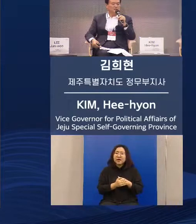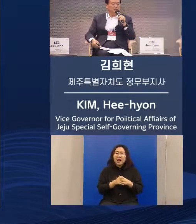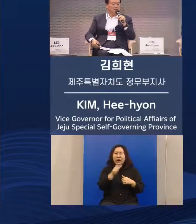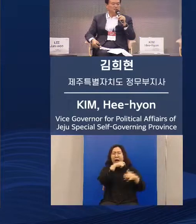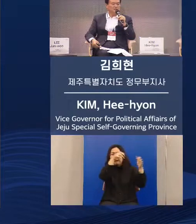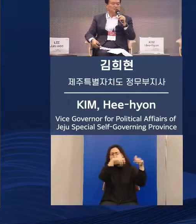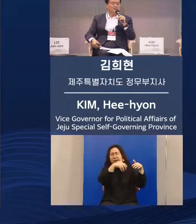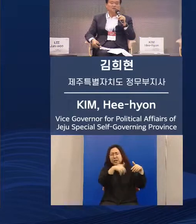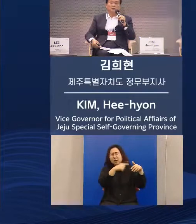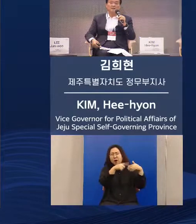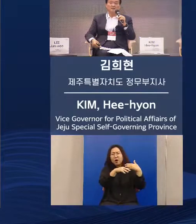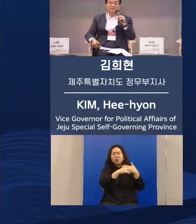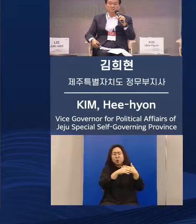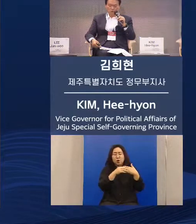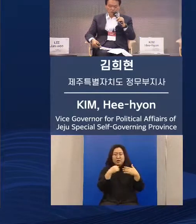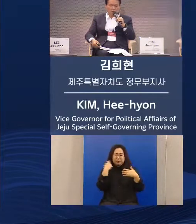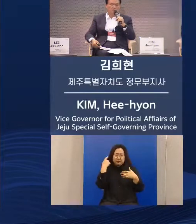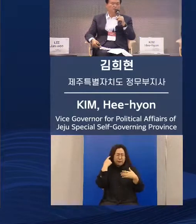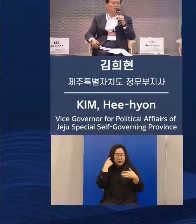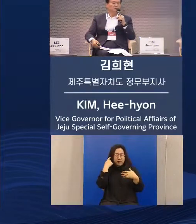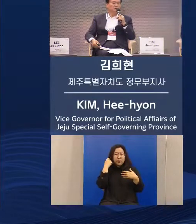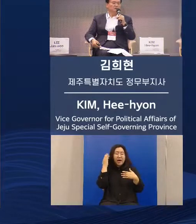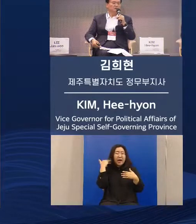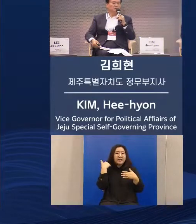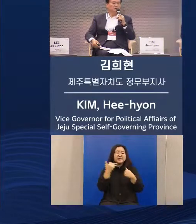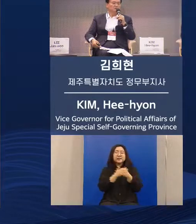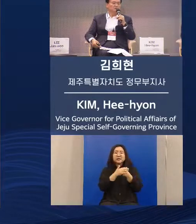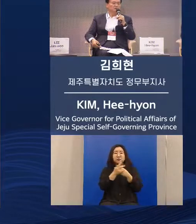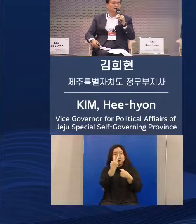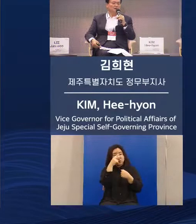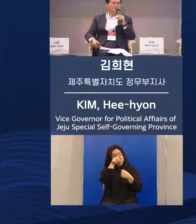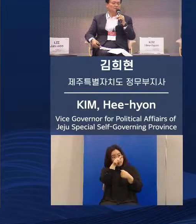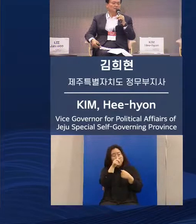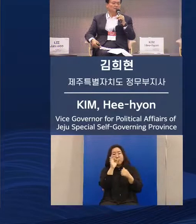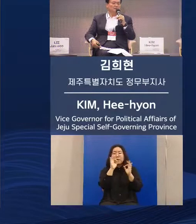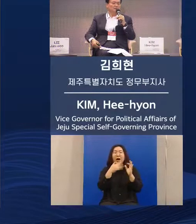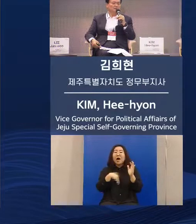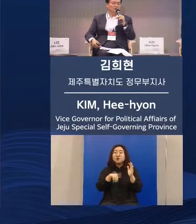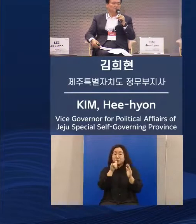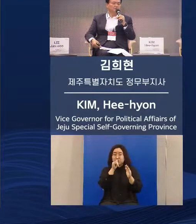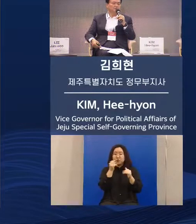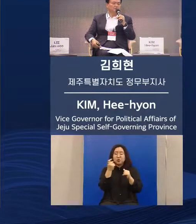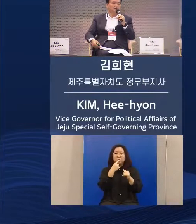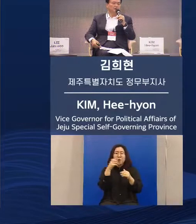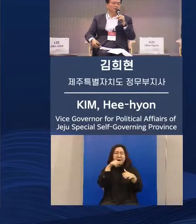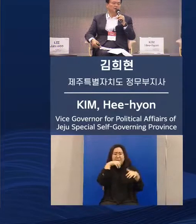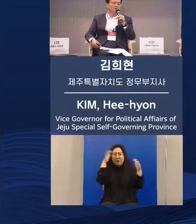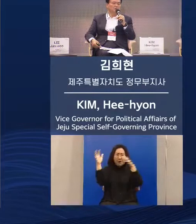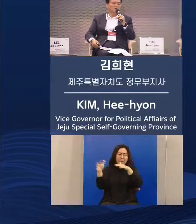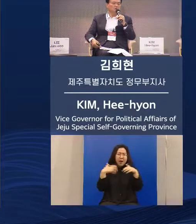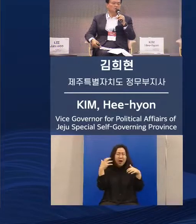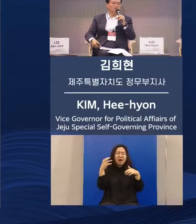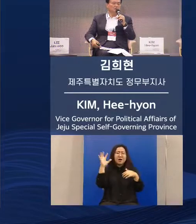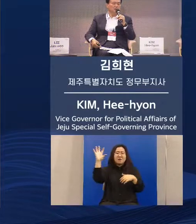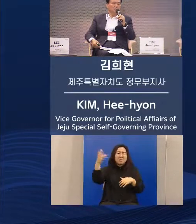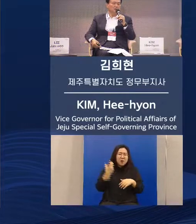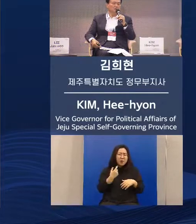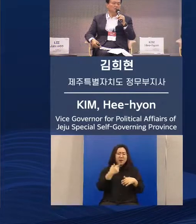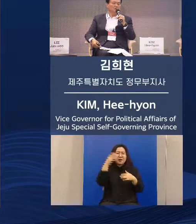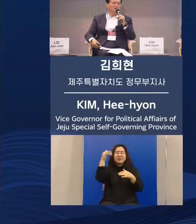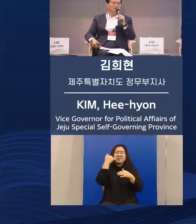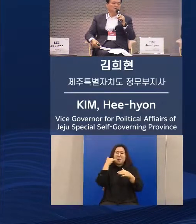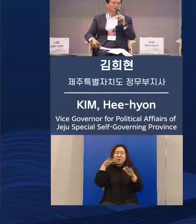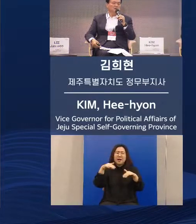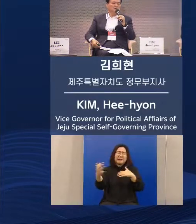those people with hearing loss are not sensitive to sound, so they have to check outside the window to see whether it rains and realize